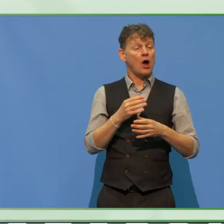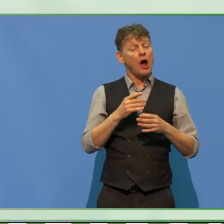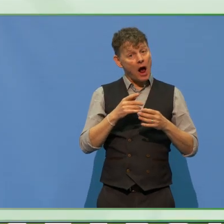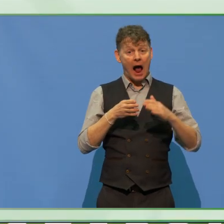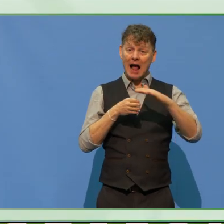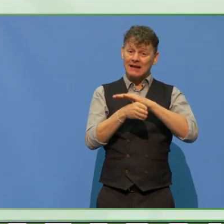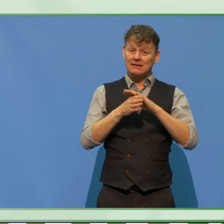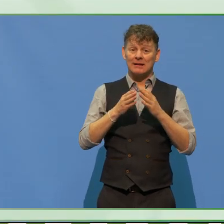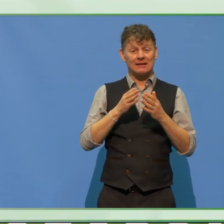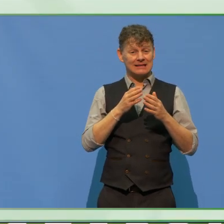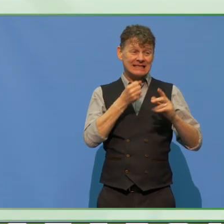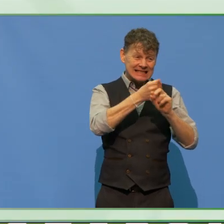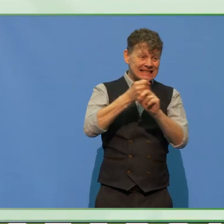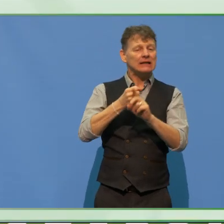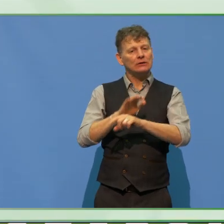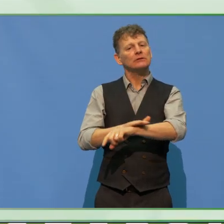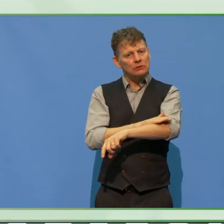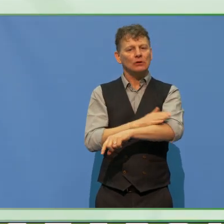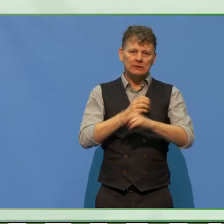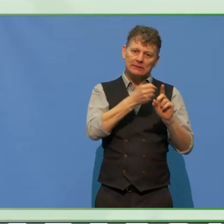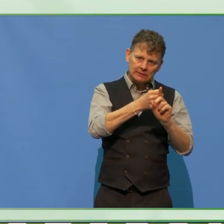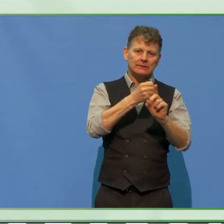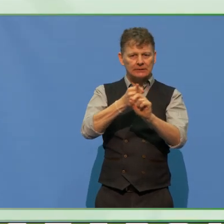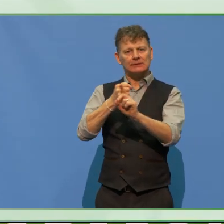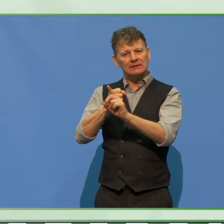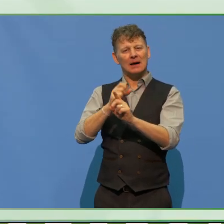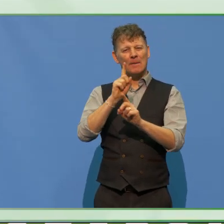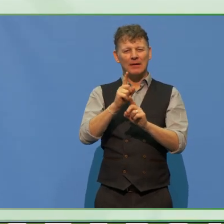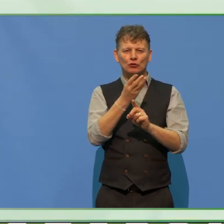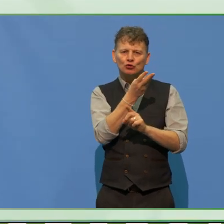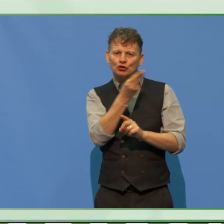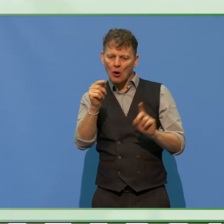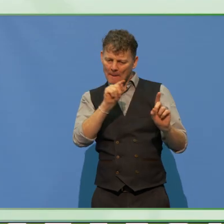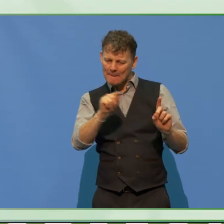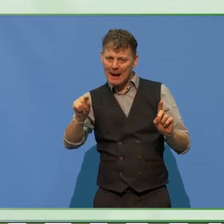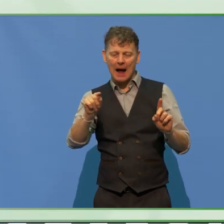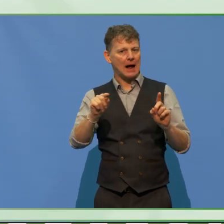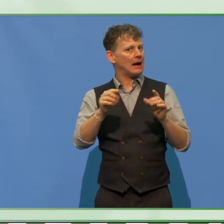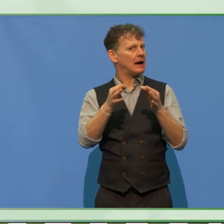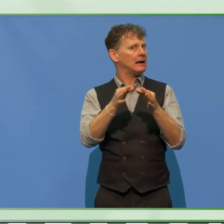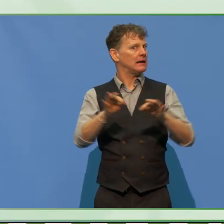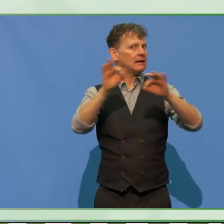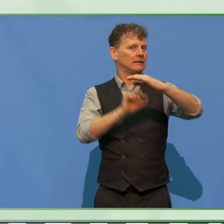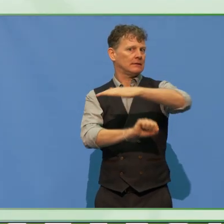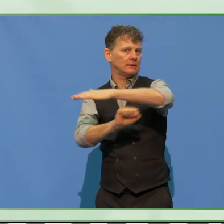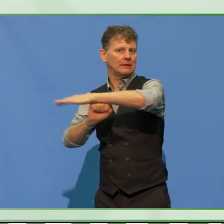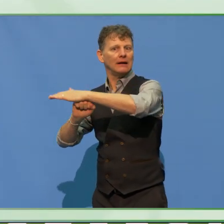I think are essential that become really important as you then think about the broader remit of trust. You have to build with